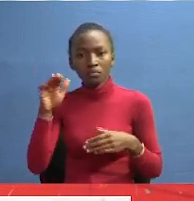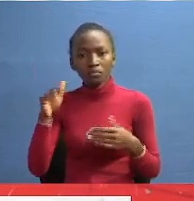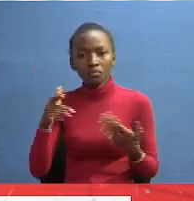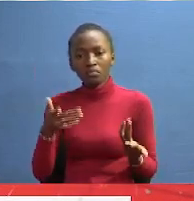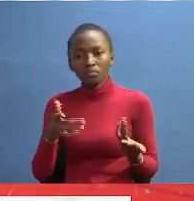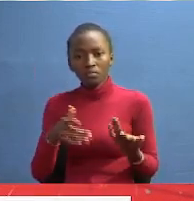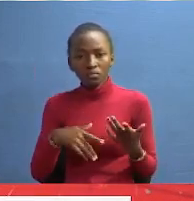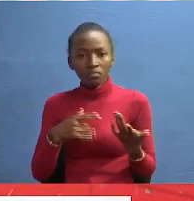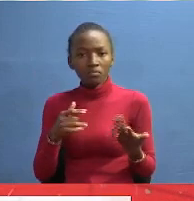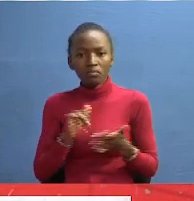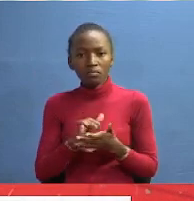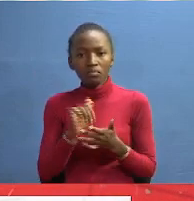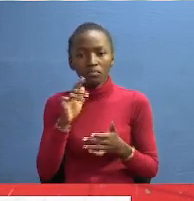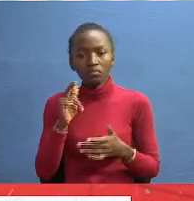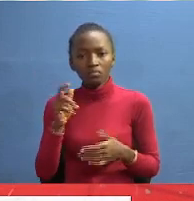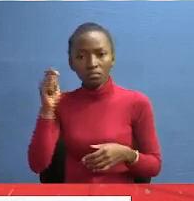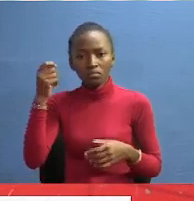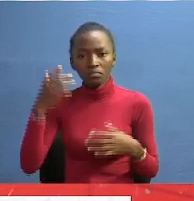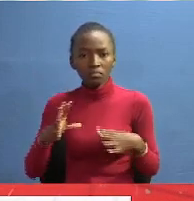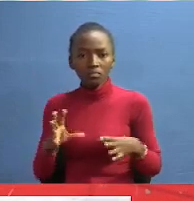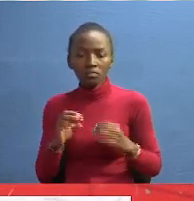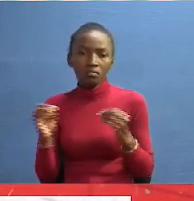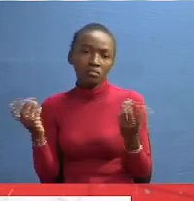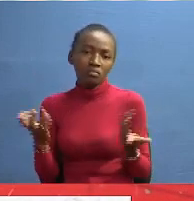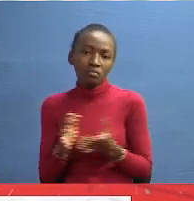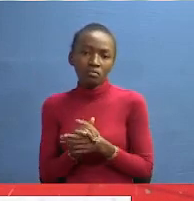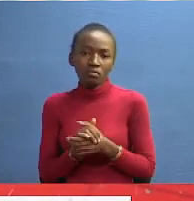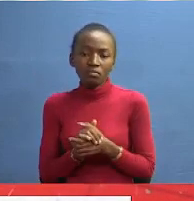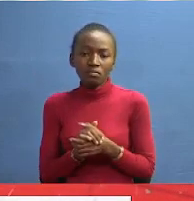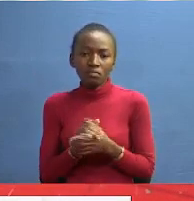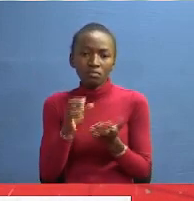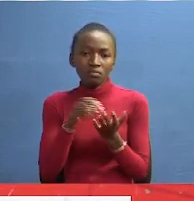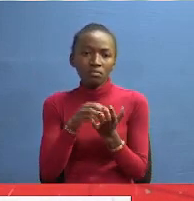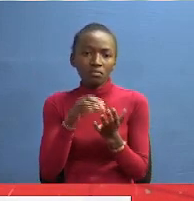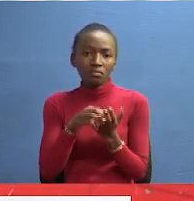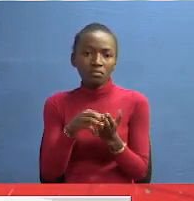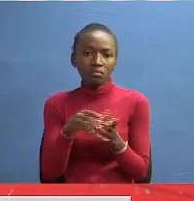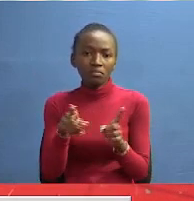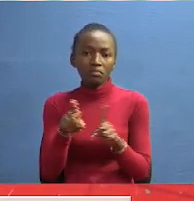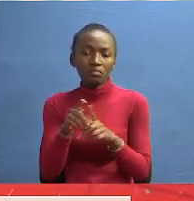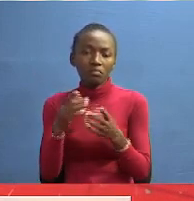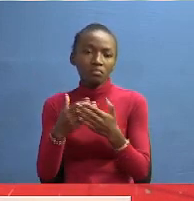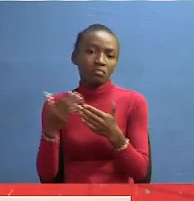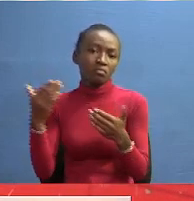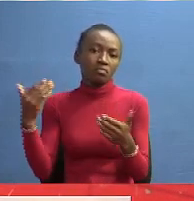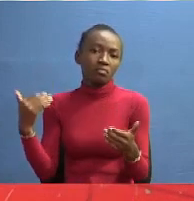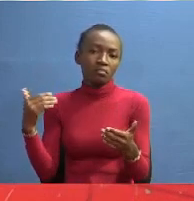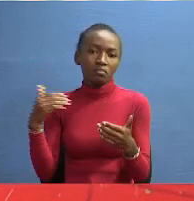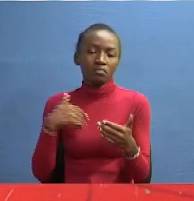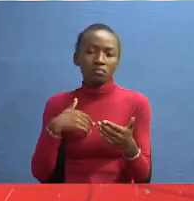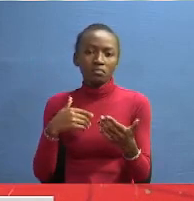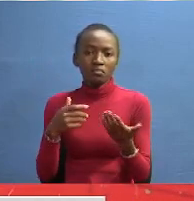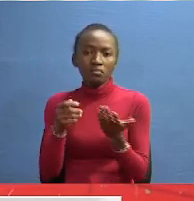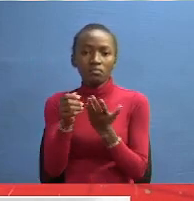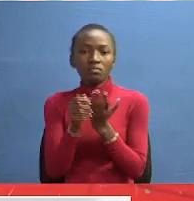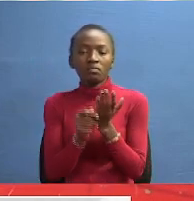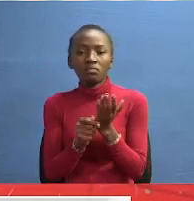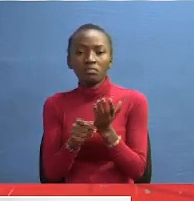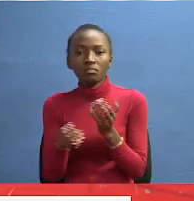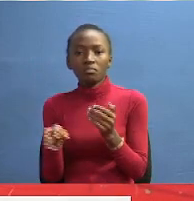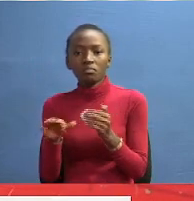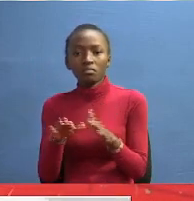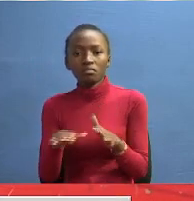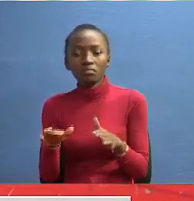they actually do not belong. Sure. Or we would be looking at a situation which was there sometimes back in the coastal region, where they felt that they needed